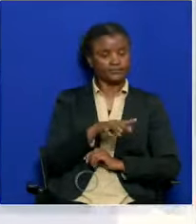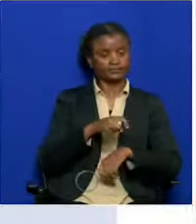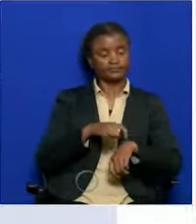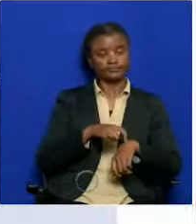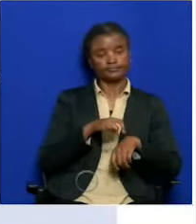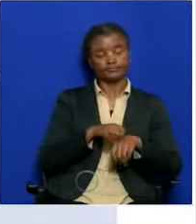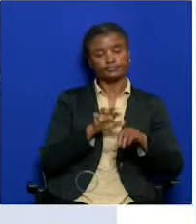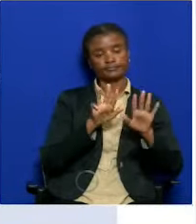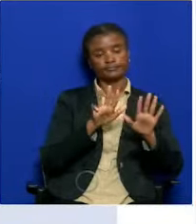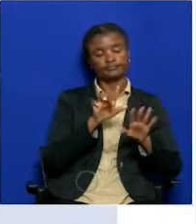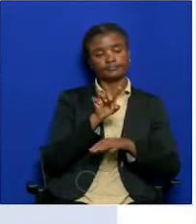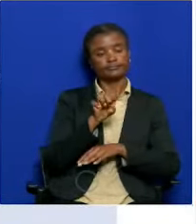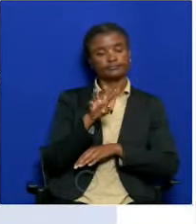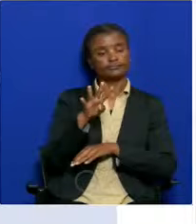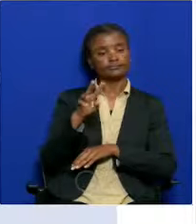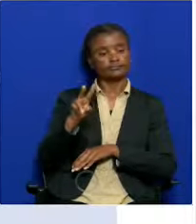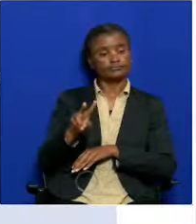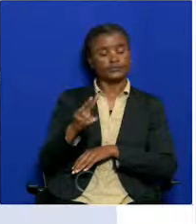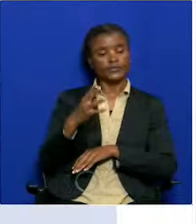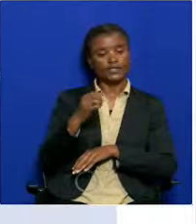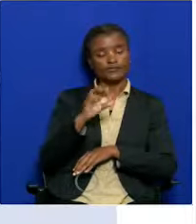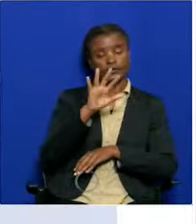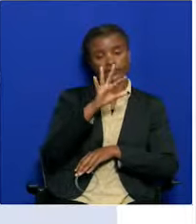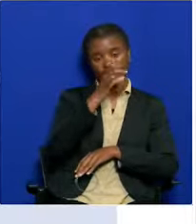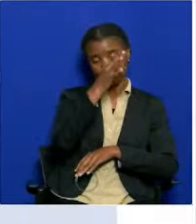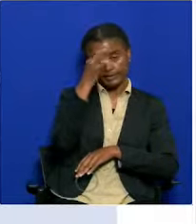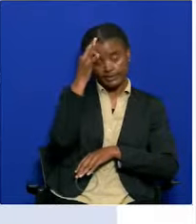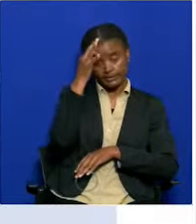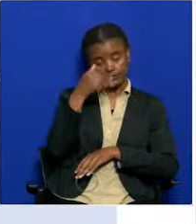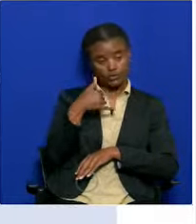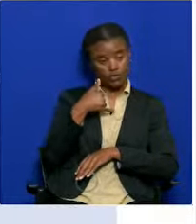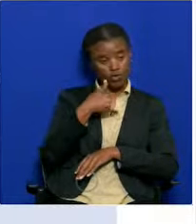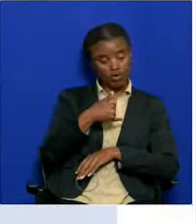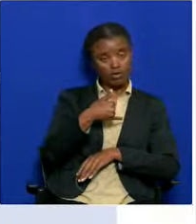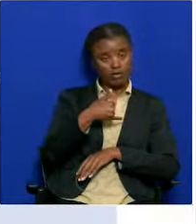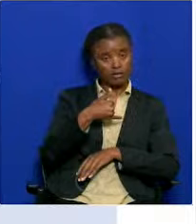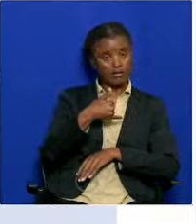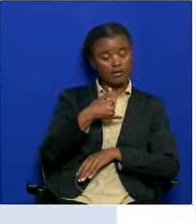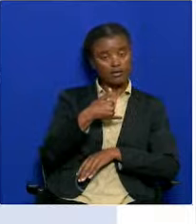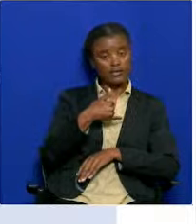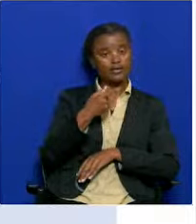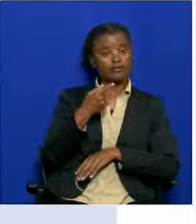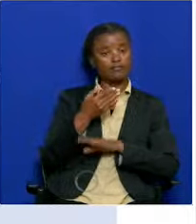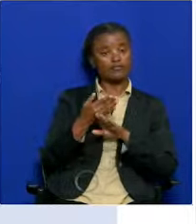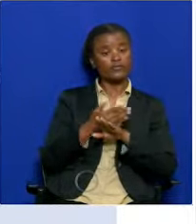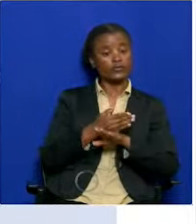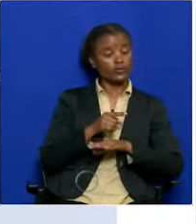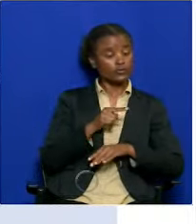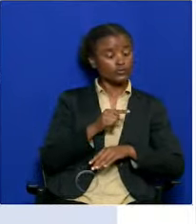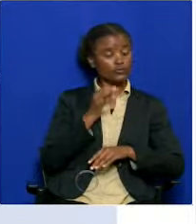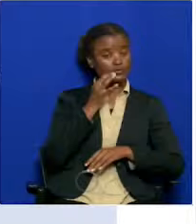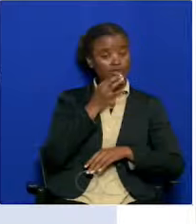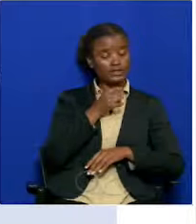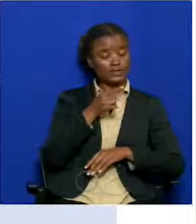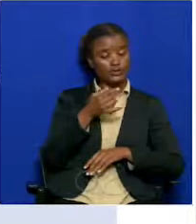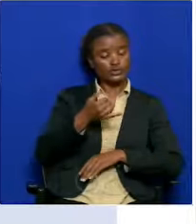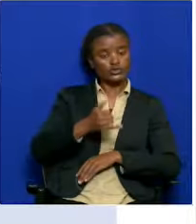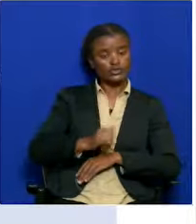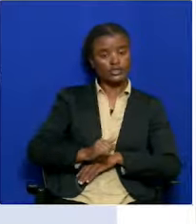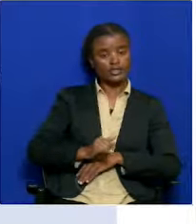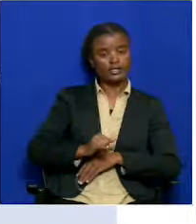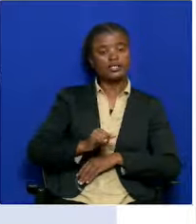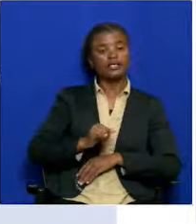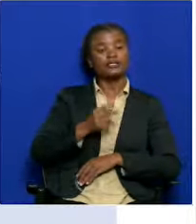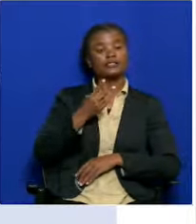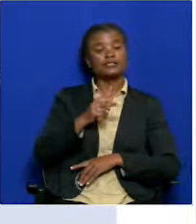a 5-minute call. And you said earlier it was to check if Mr. Matlala received the money.